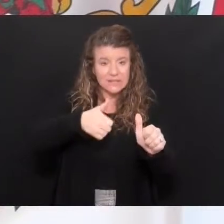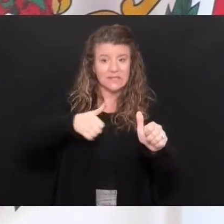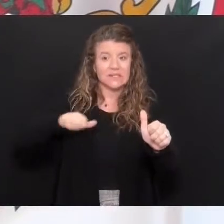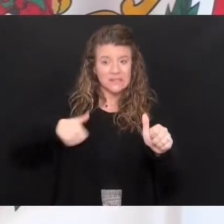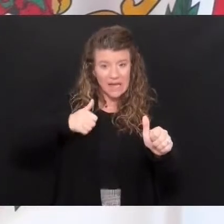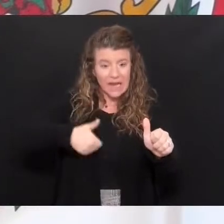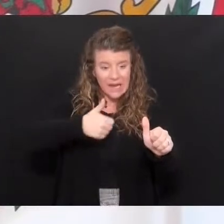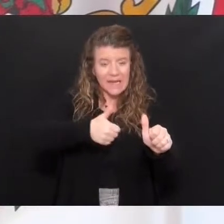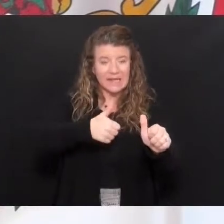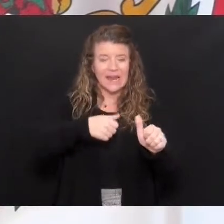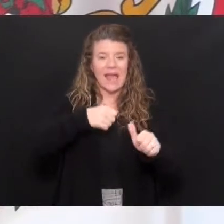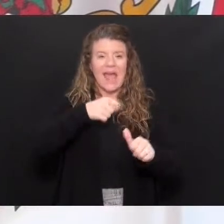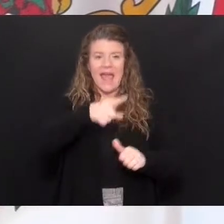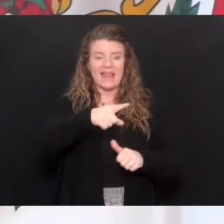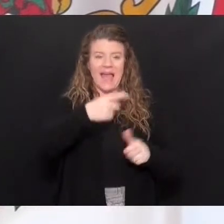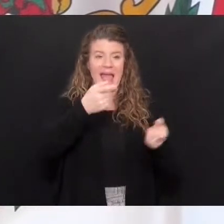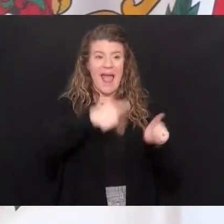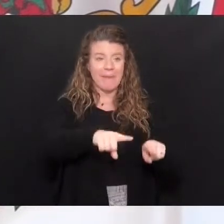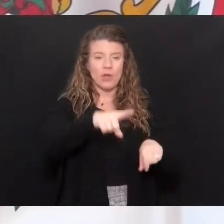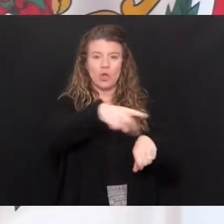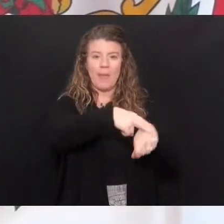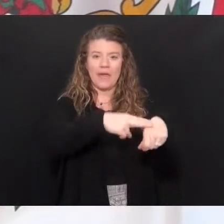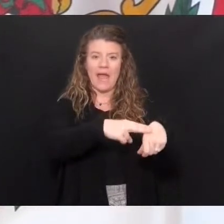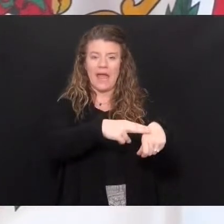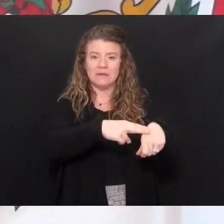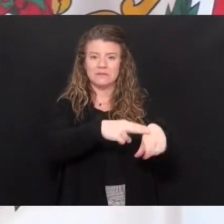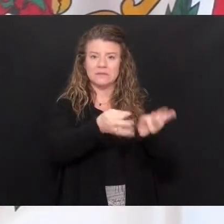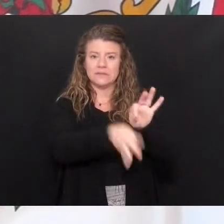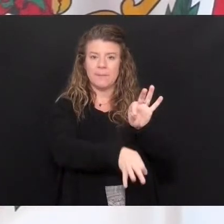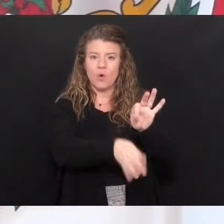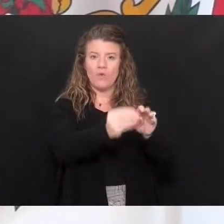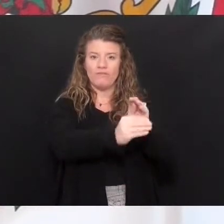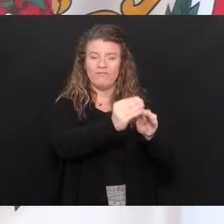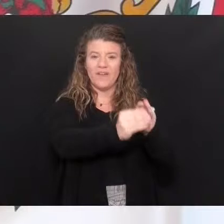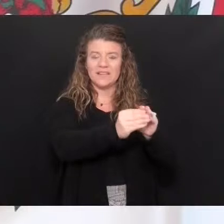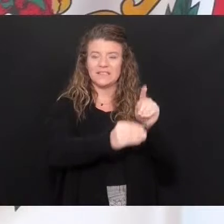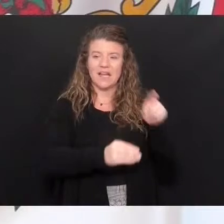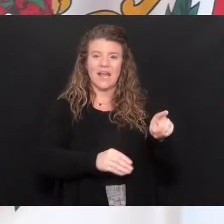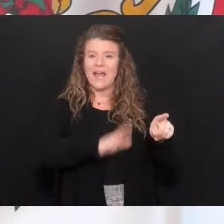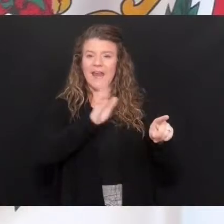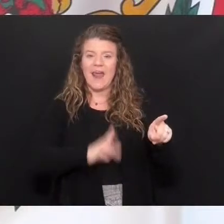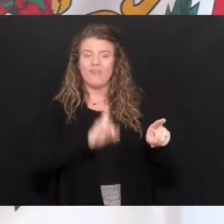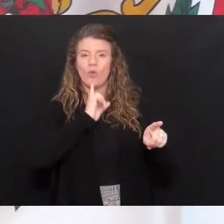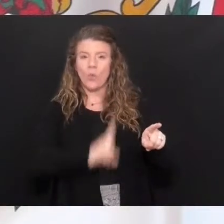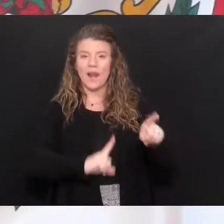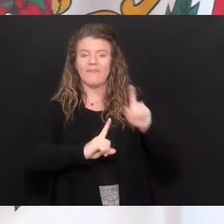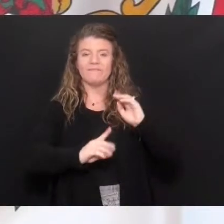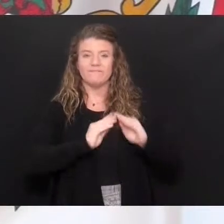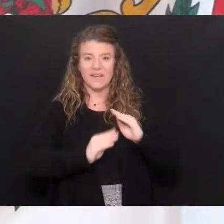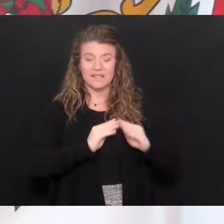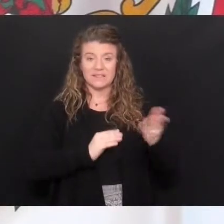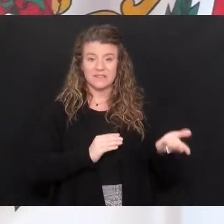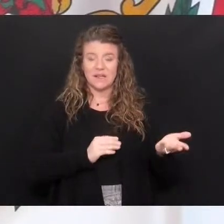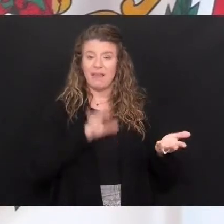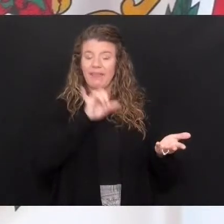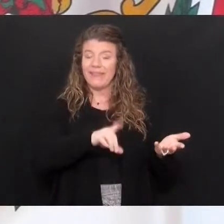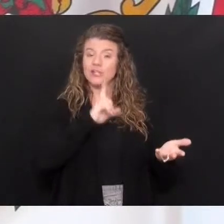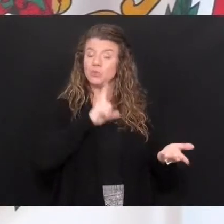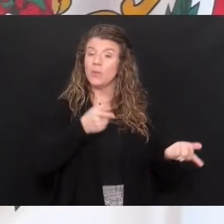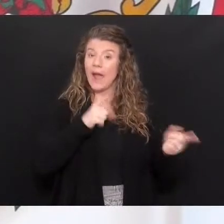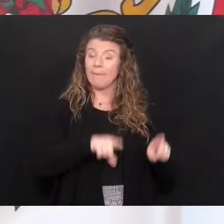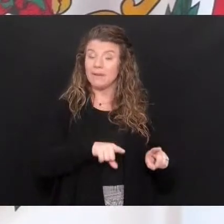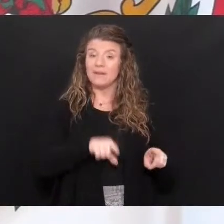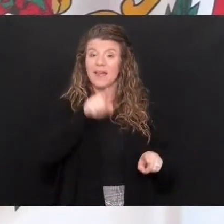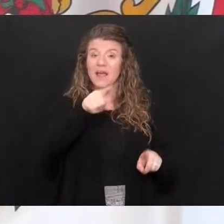a Band-Aid on cancer that you never really get there. And that's what we really did. You know, if you